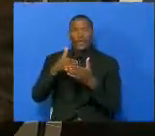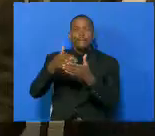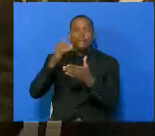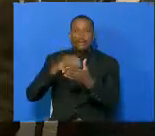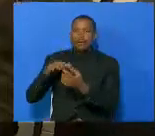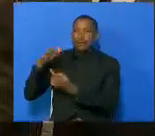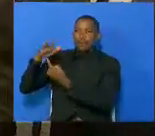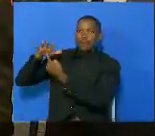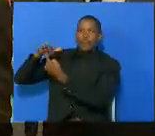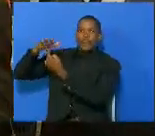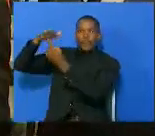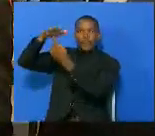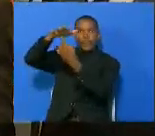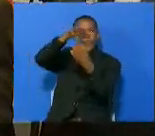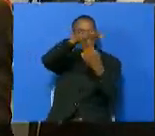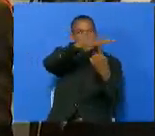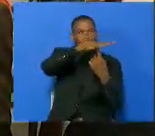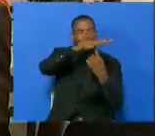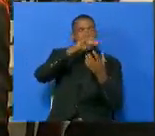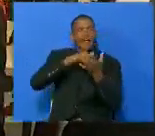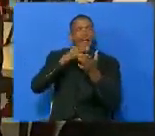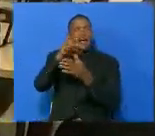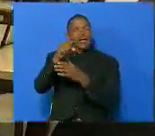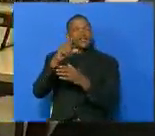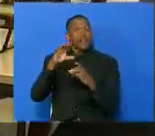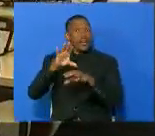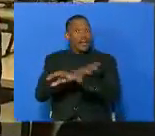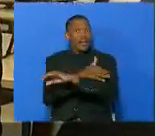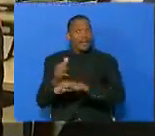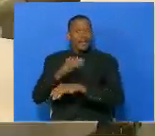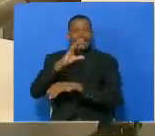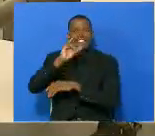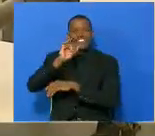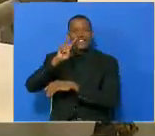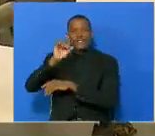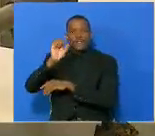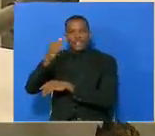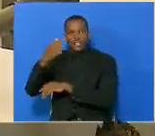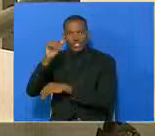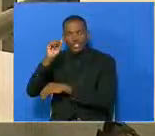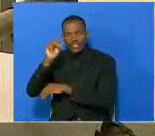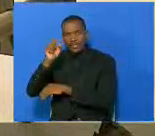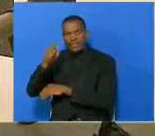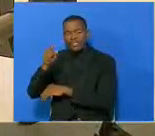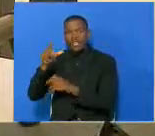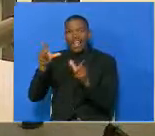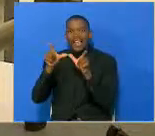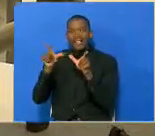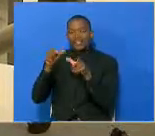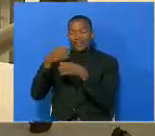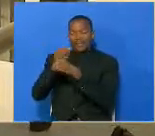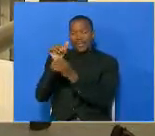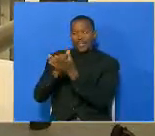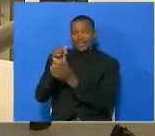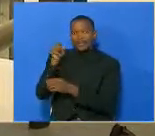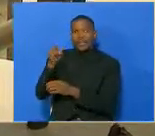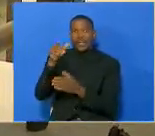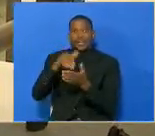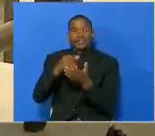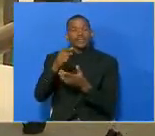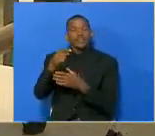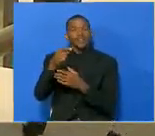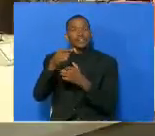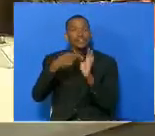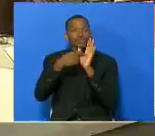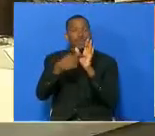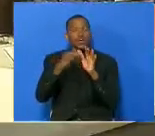fufisiwa, di-drone di laolwa ke company ya Civil Aviation Authority Botswana ba e leng bone ba ntshang teseletso ya tsone. Ka jalo ba supa